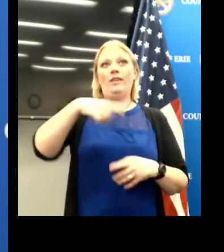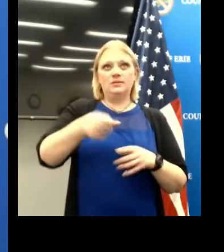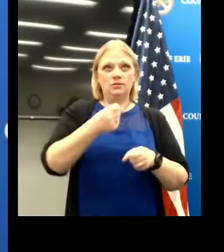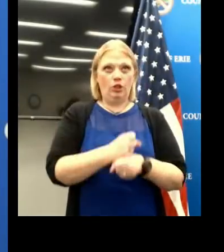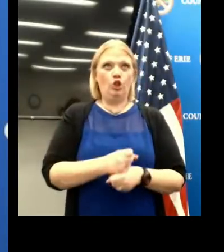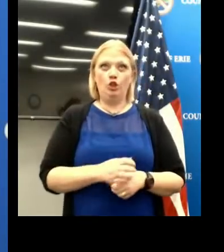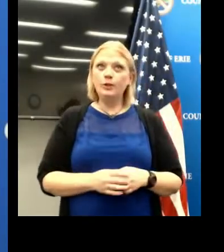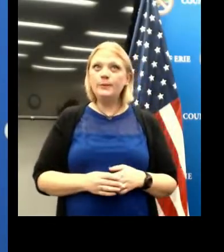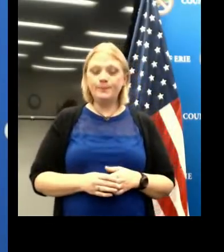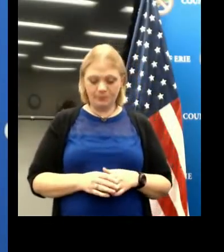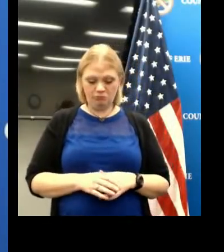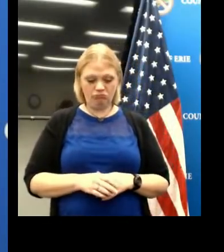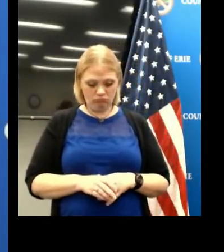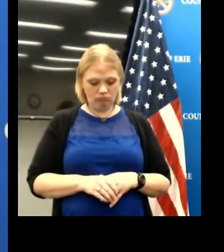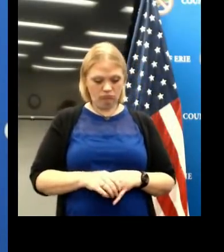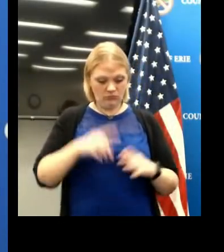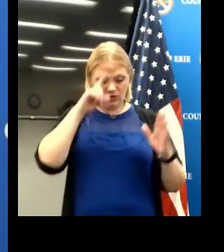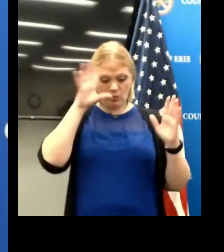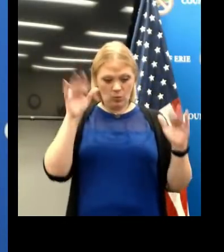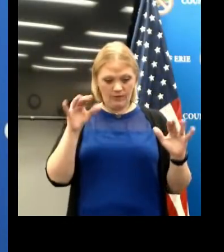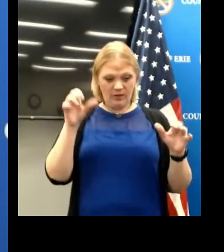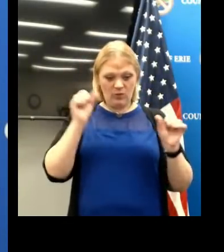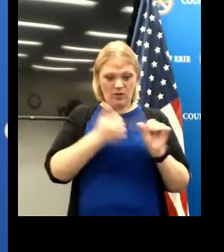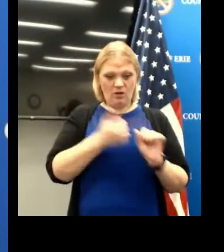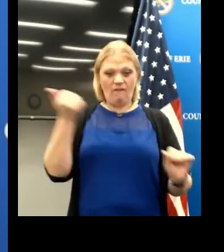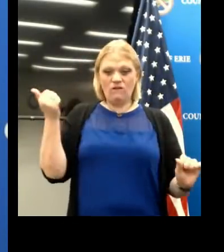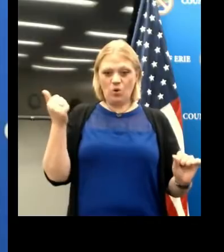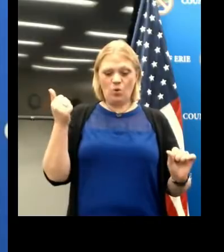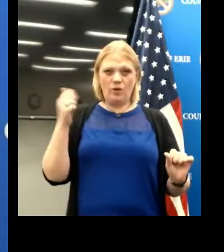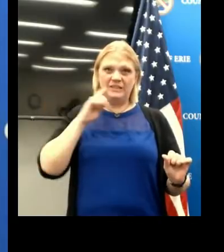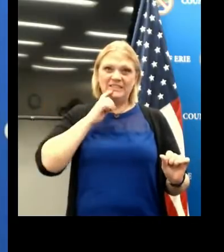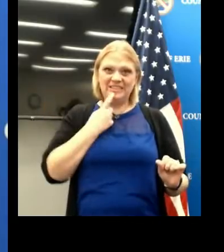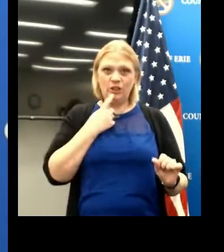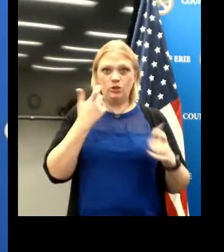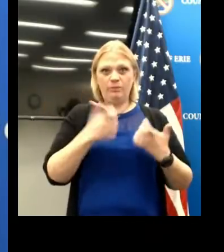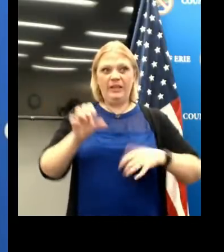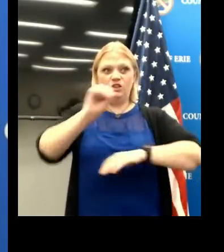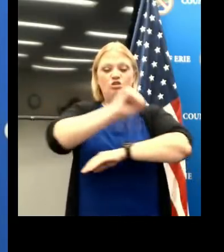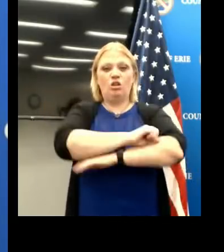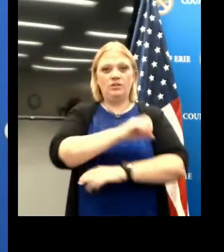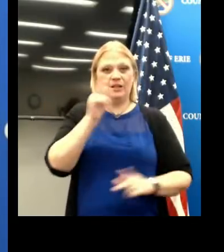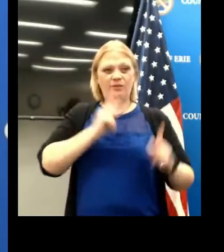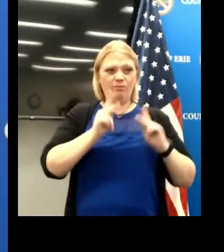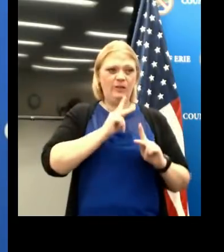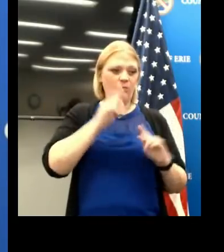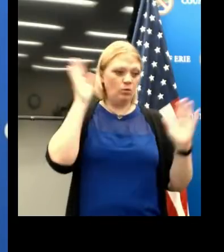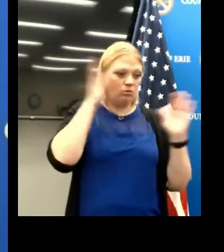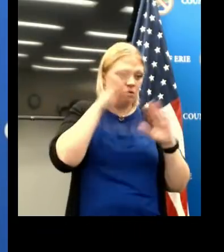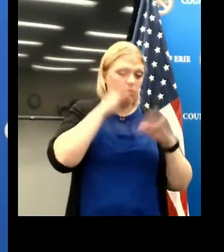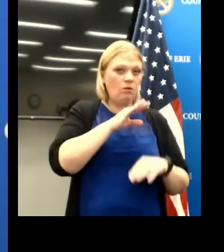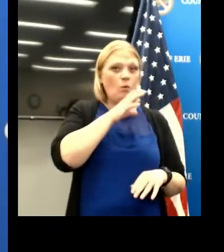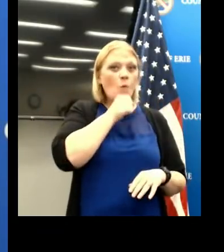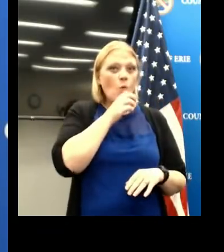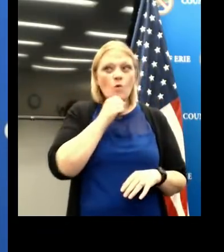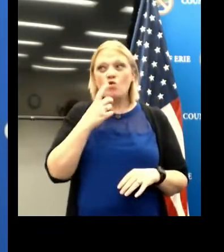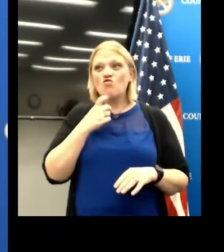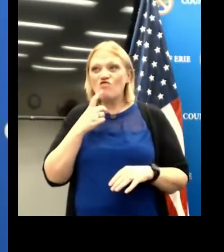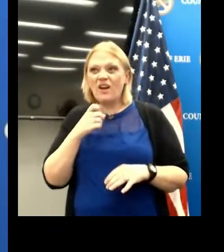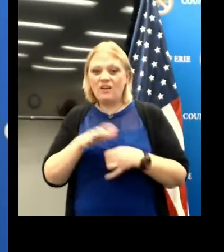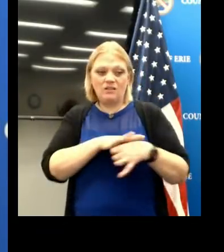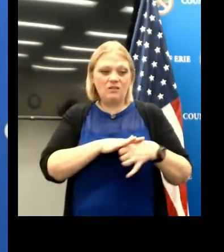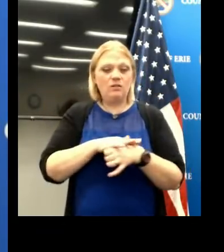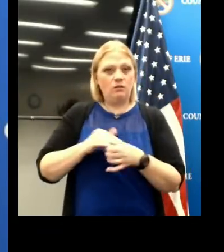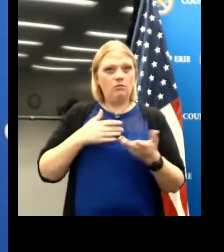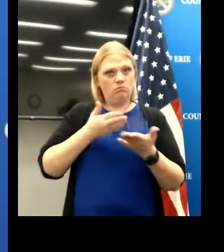We hopefully can avoid major shutdowns. People are worried about orange and red zones, and rightly so.